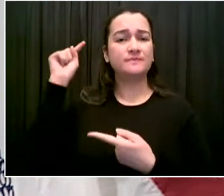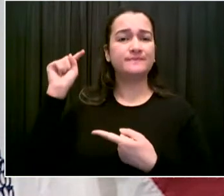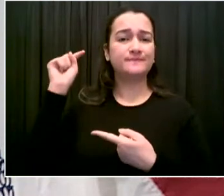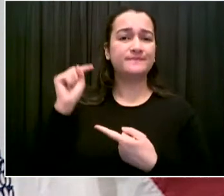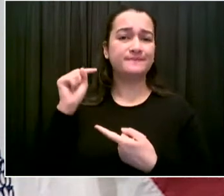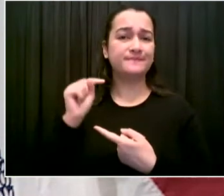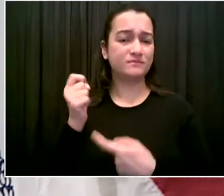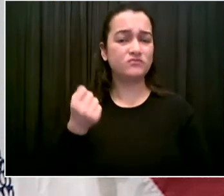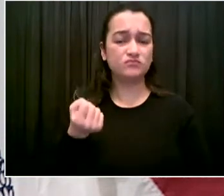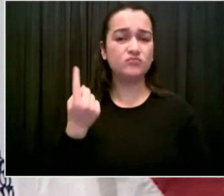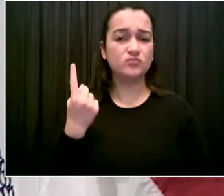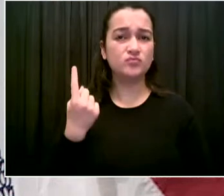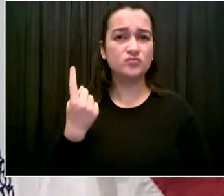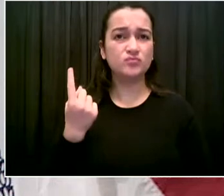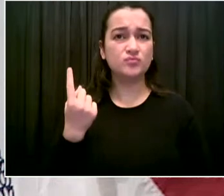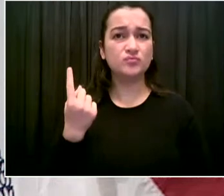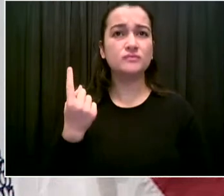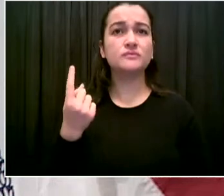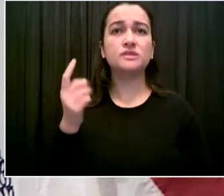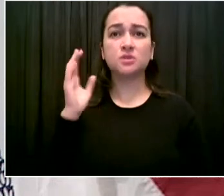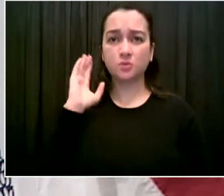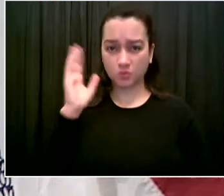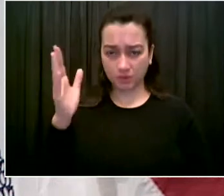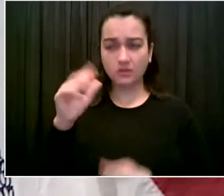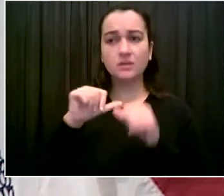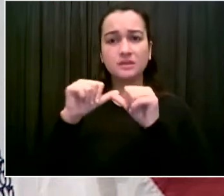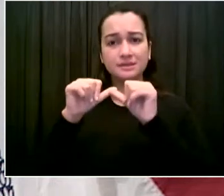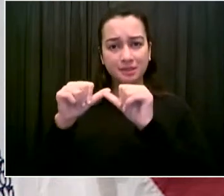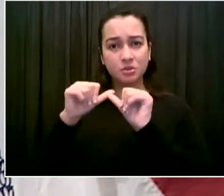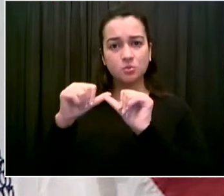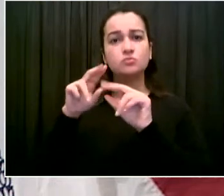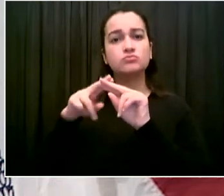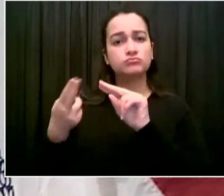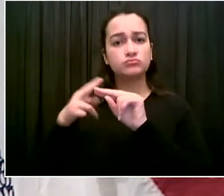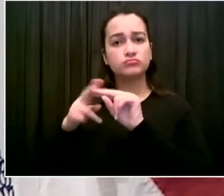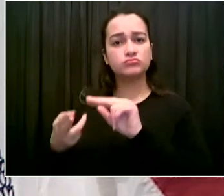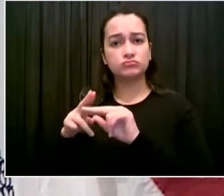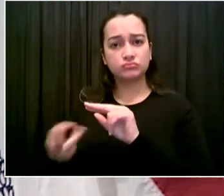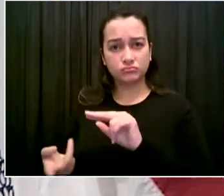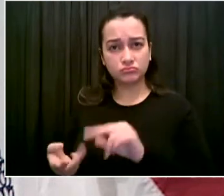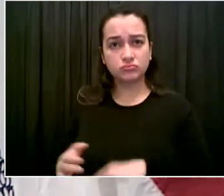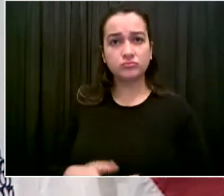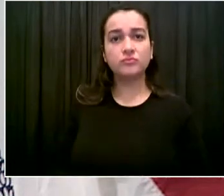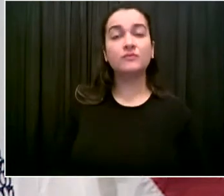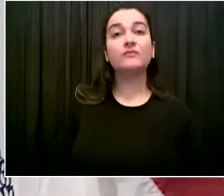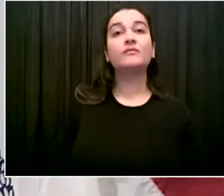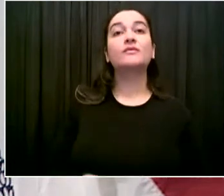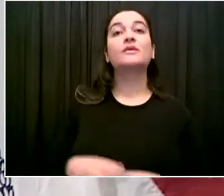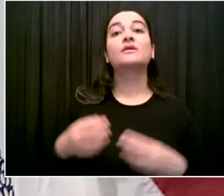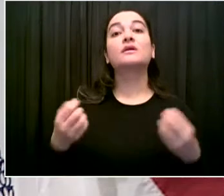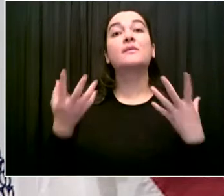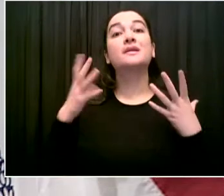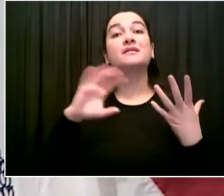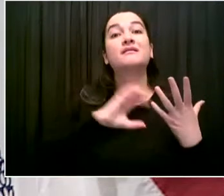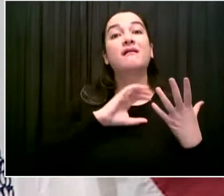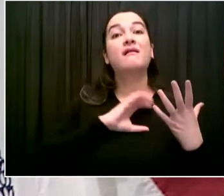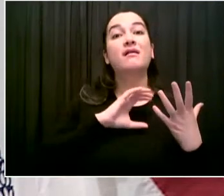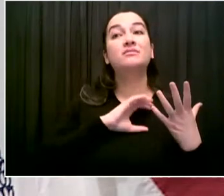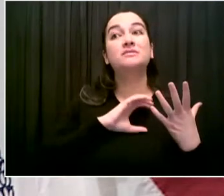And the number of officers has been reduced overall. So those are two things happening